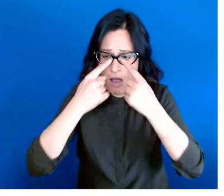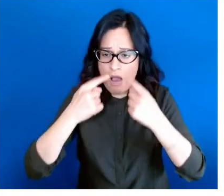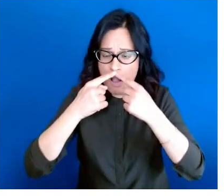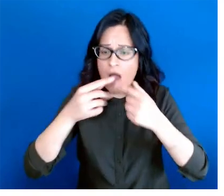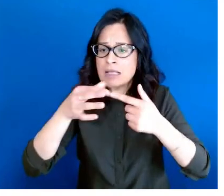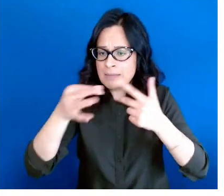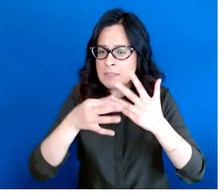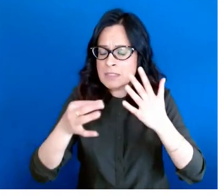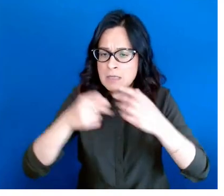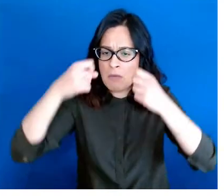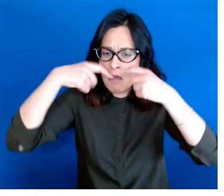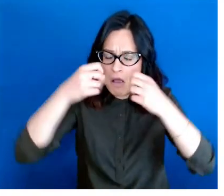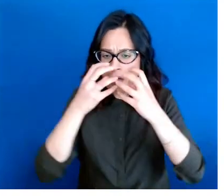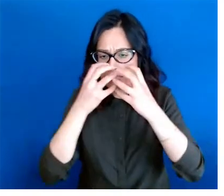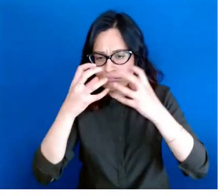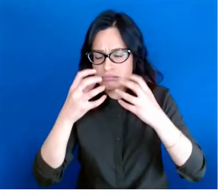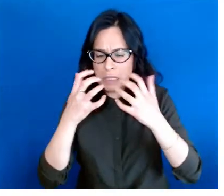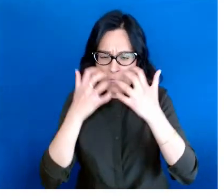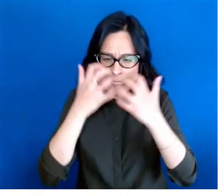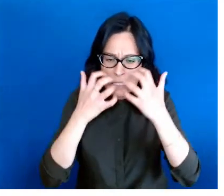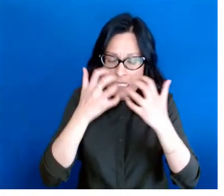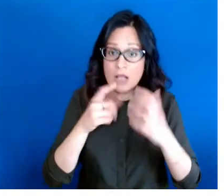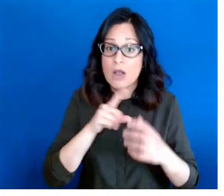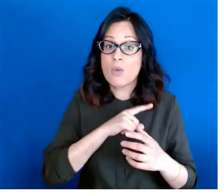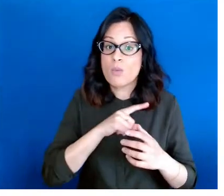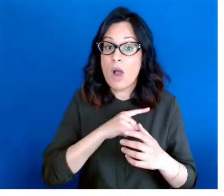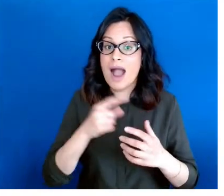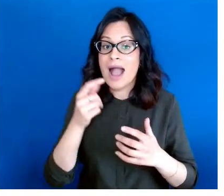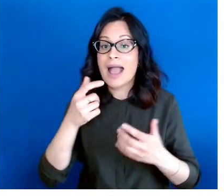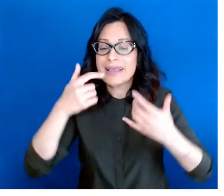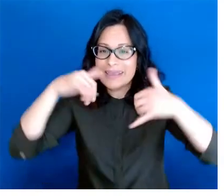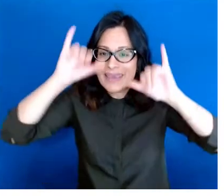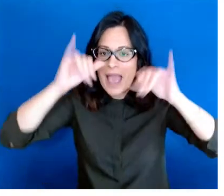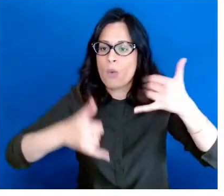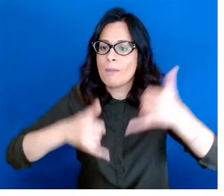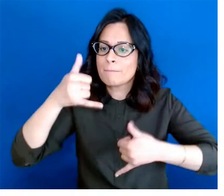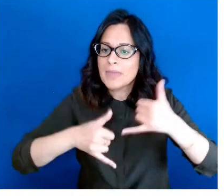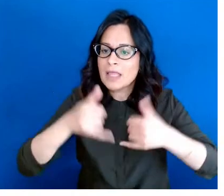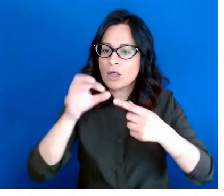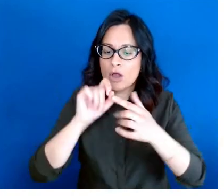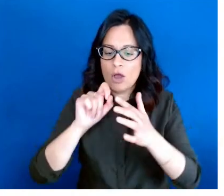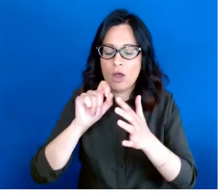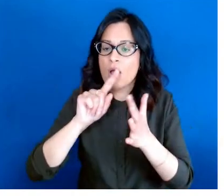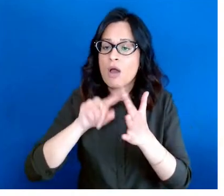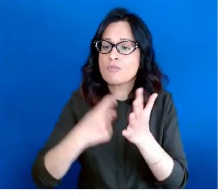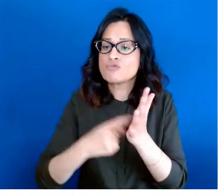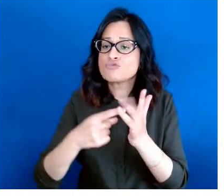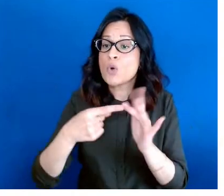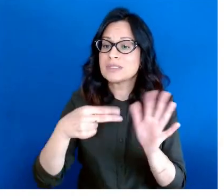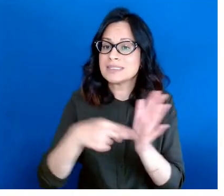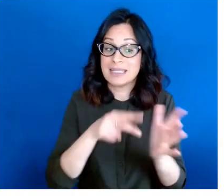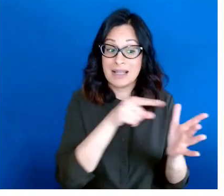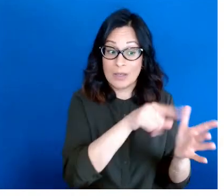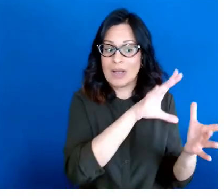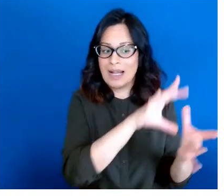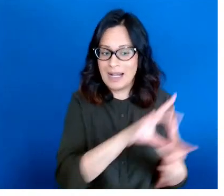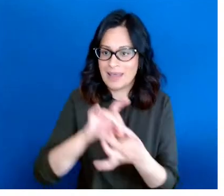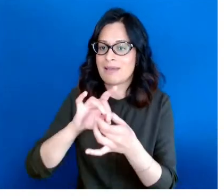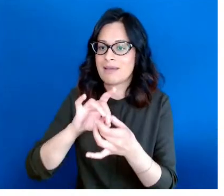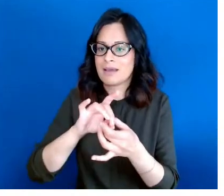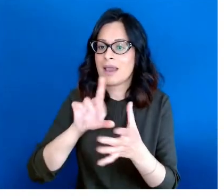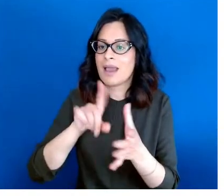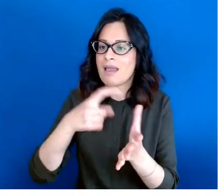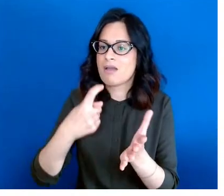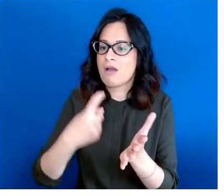potentially driven by exposure to cow's milk protein, but they were symptoms of allergic rhinitis. I would not treat that as